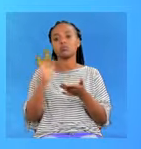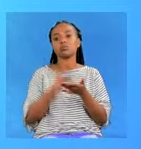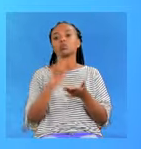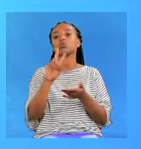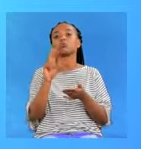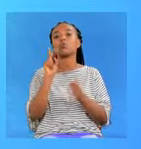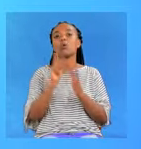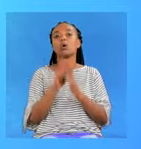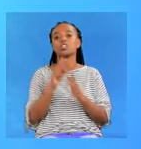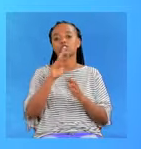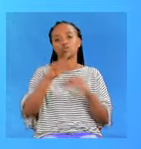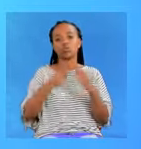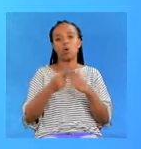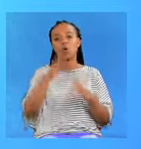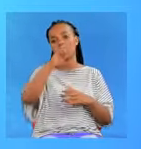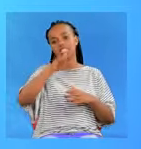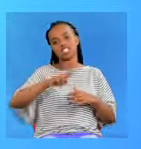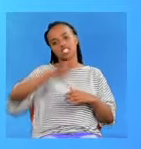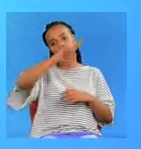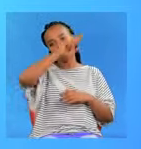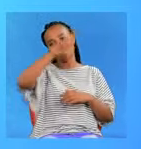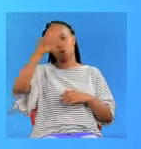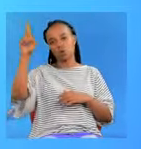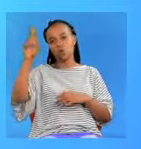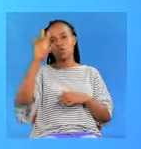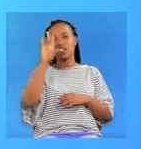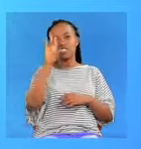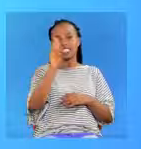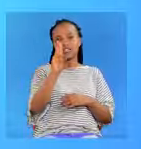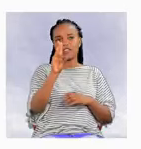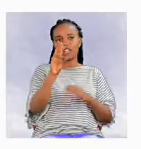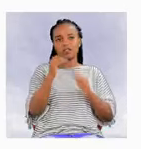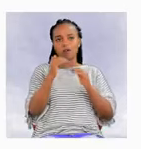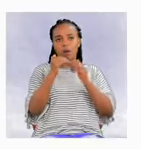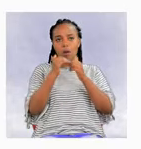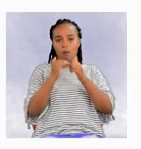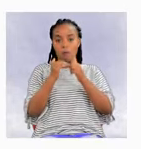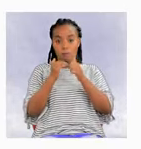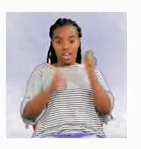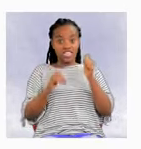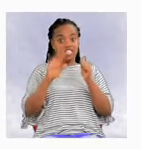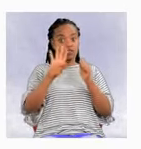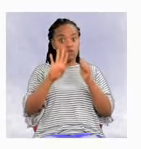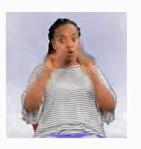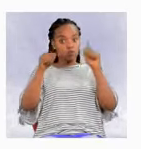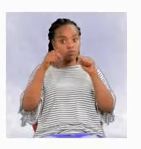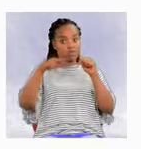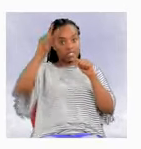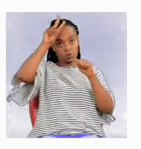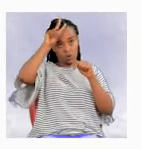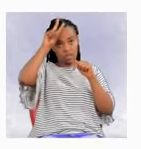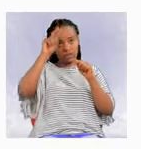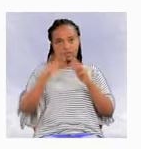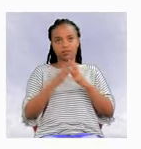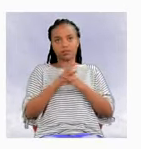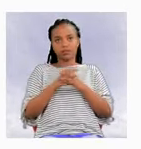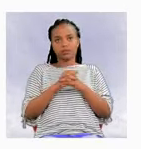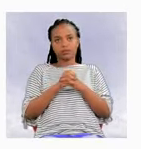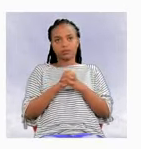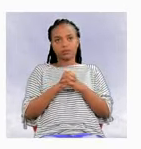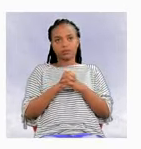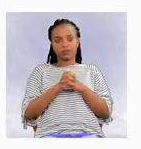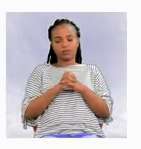It is the square root of 7 minus 4 squared. 7 minus